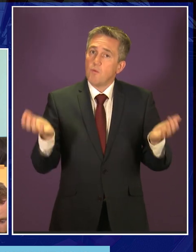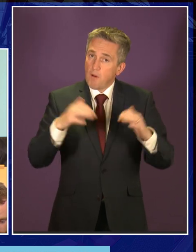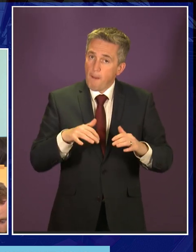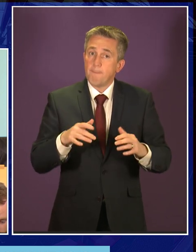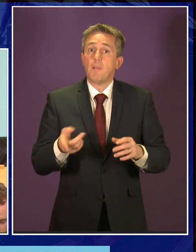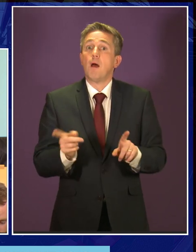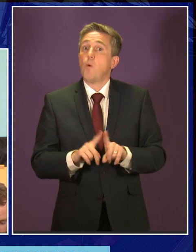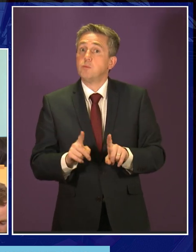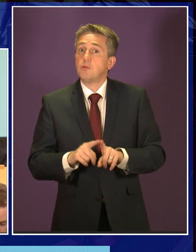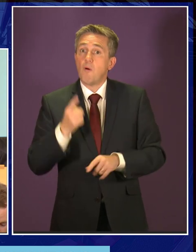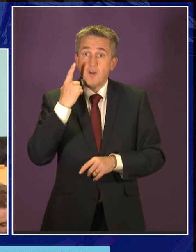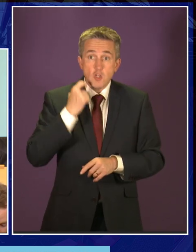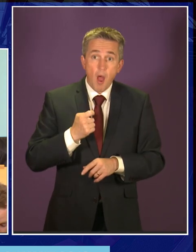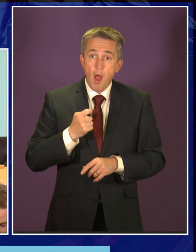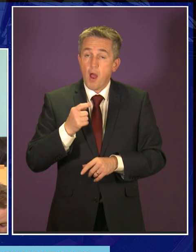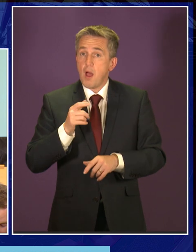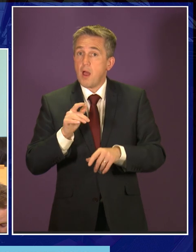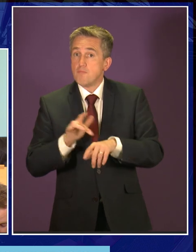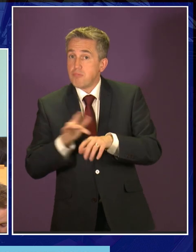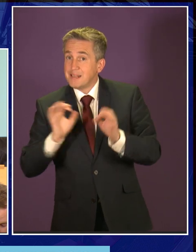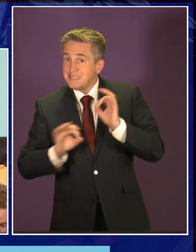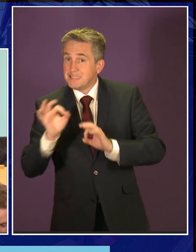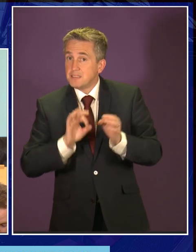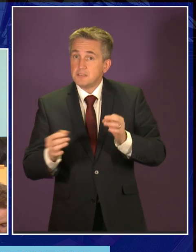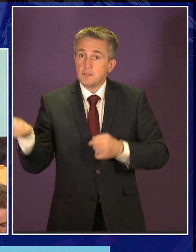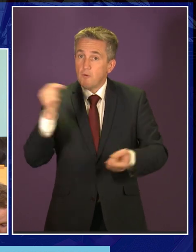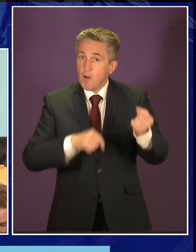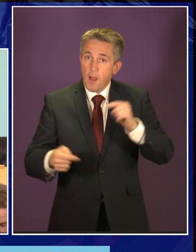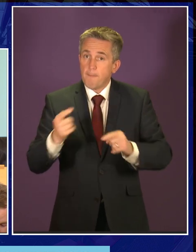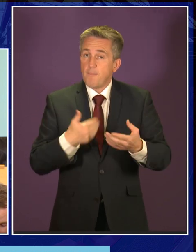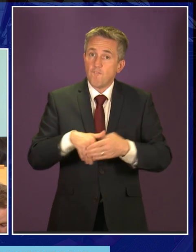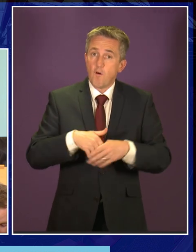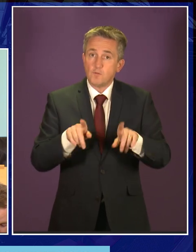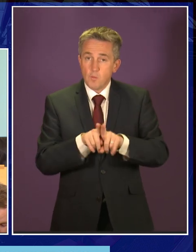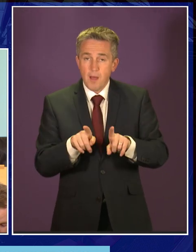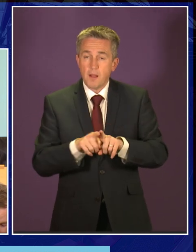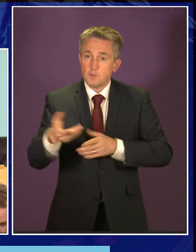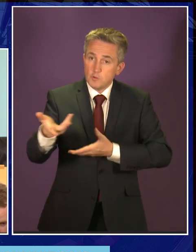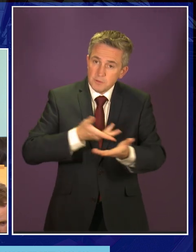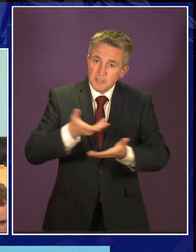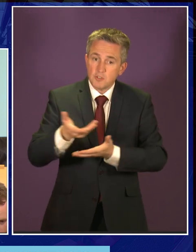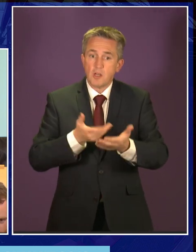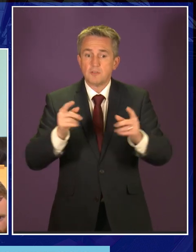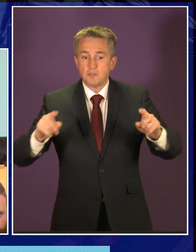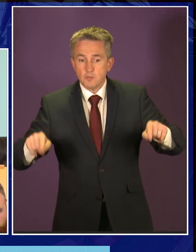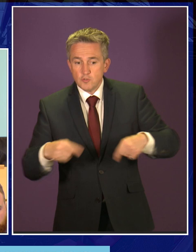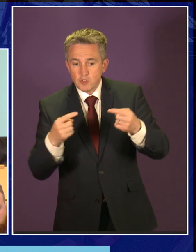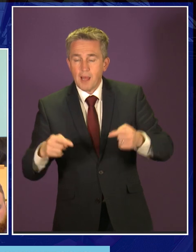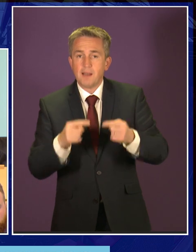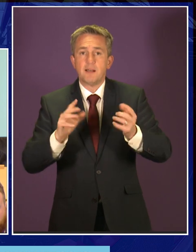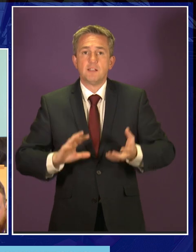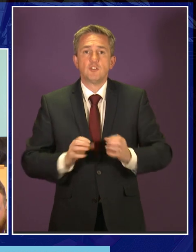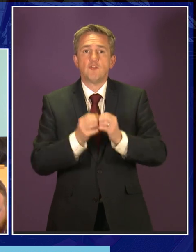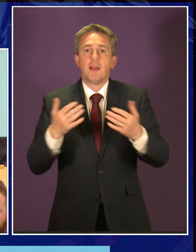young practitioners, to come from across the globe to discuss, to challenge, and to formulate